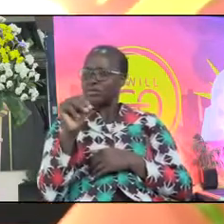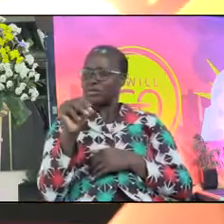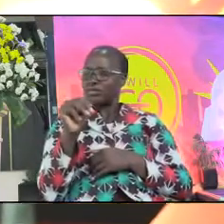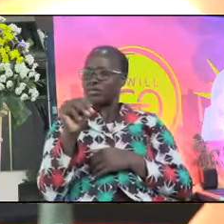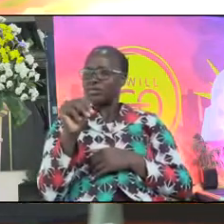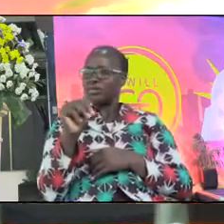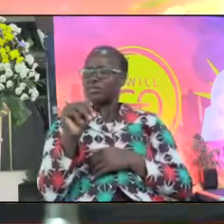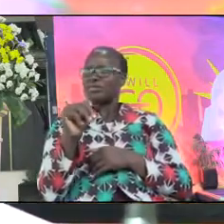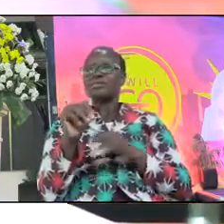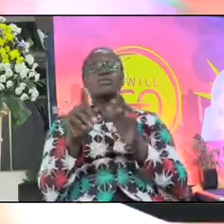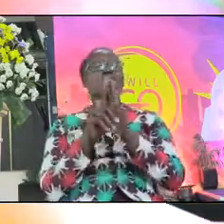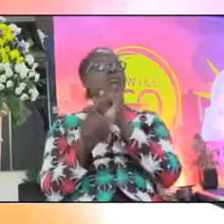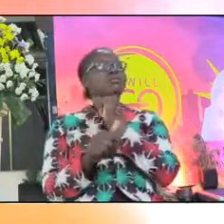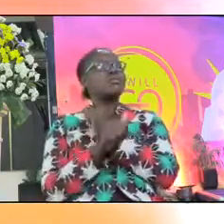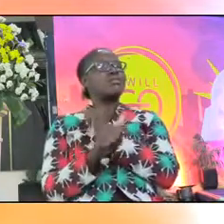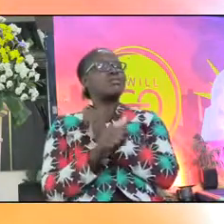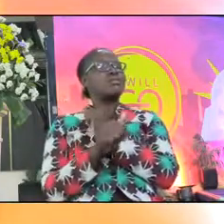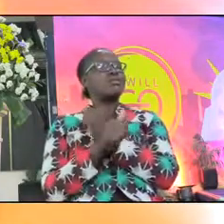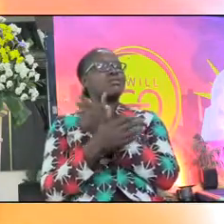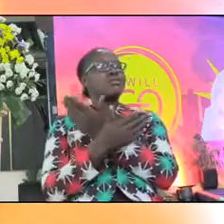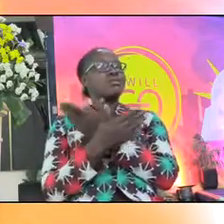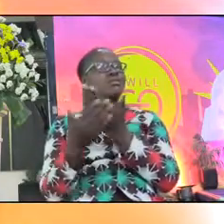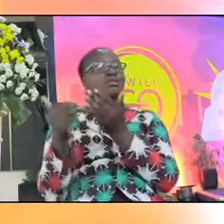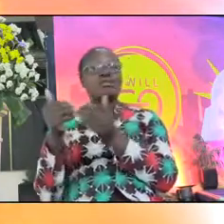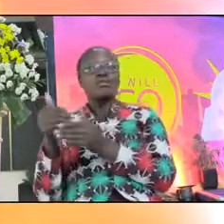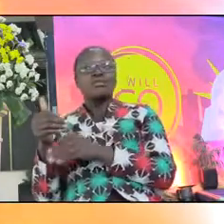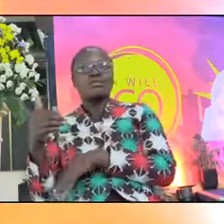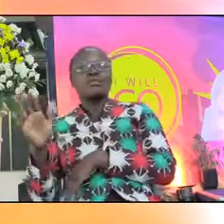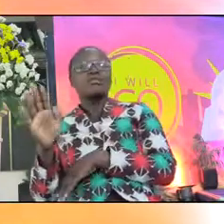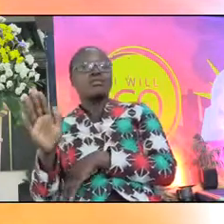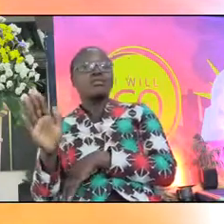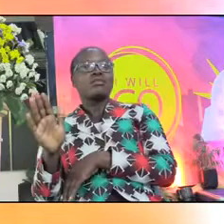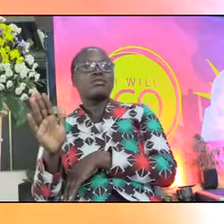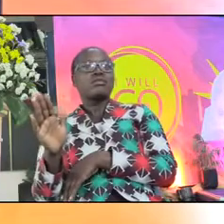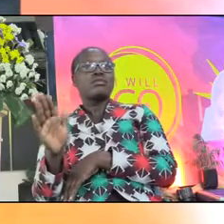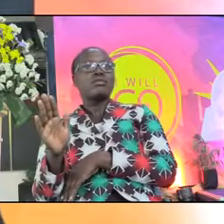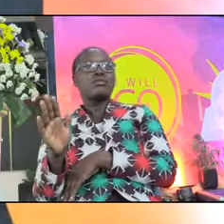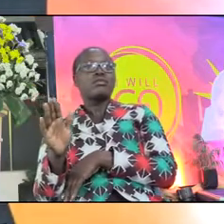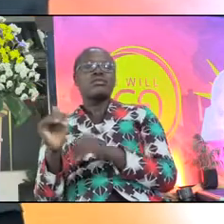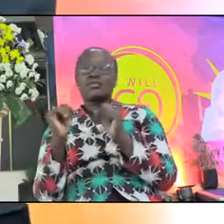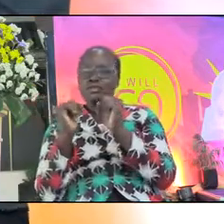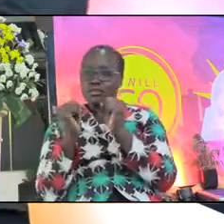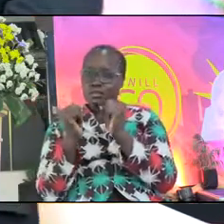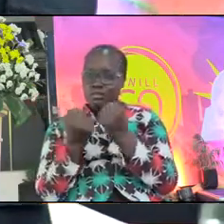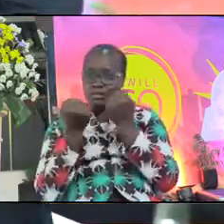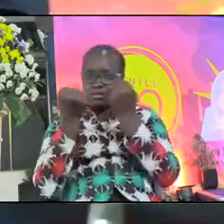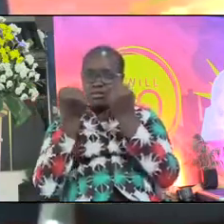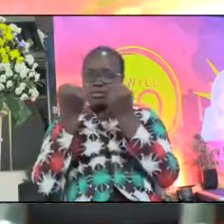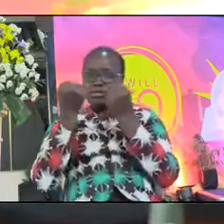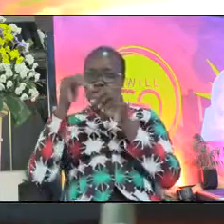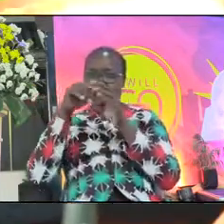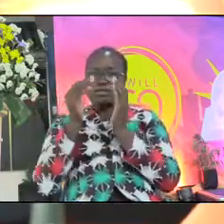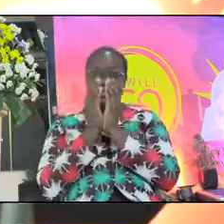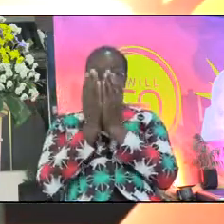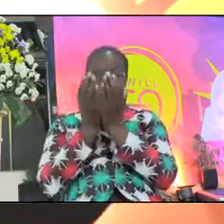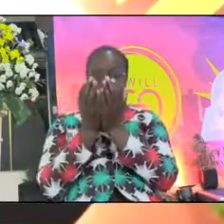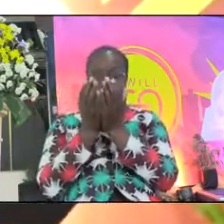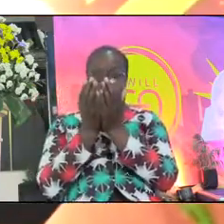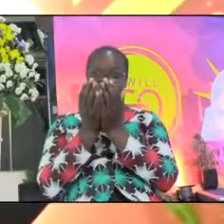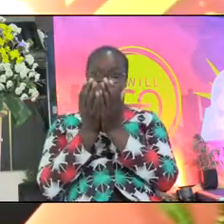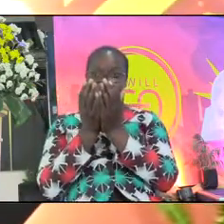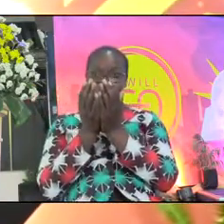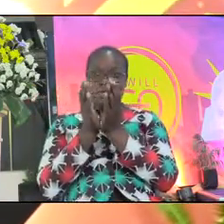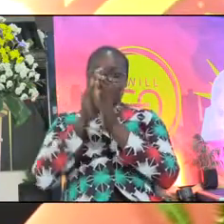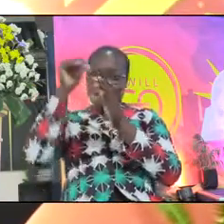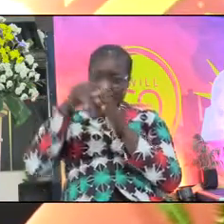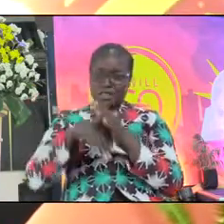As dangerous as it was on the outside, it was safer in the boat on